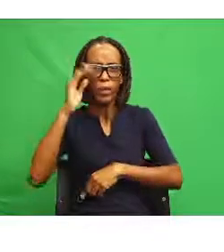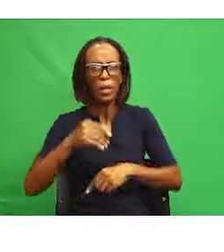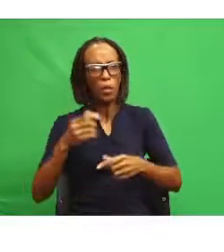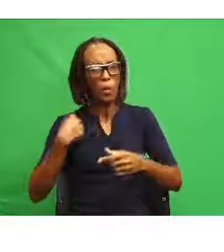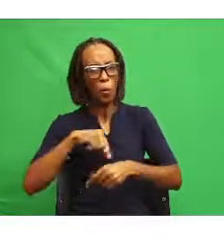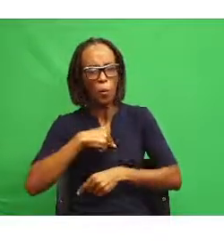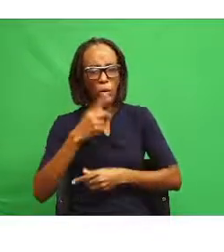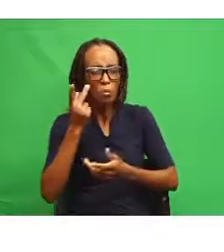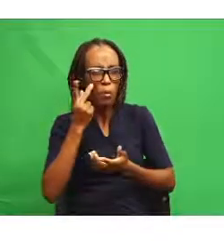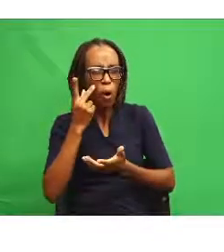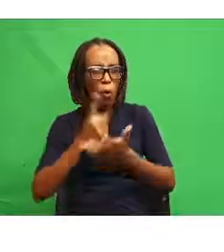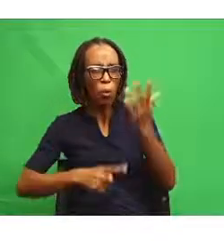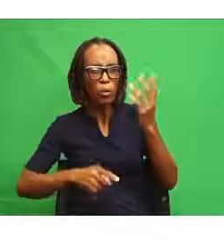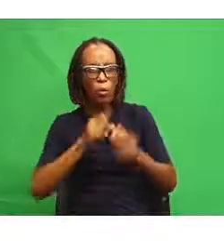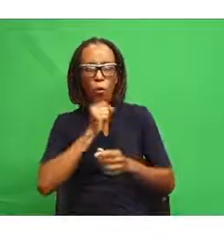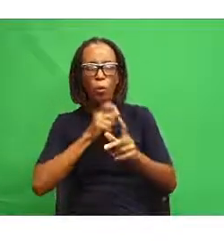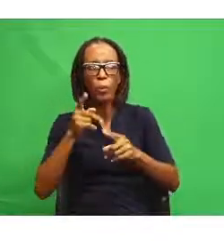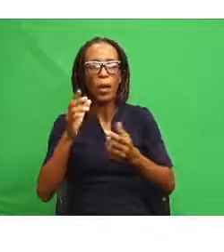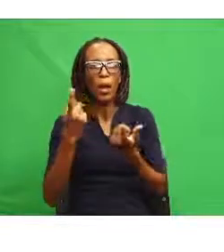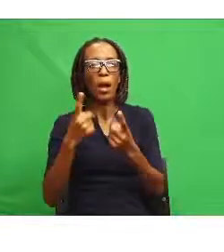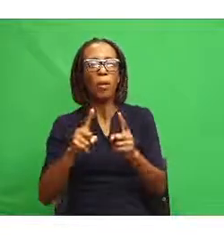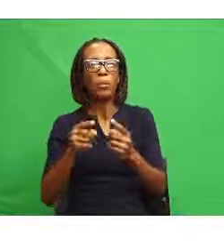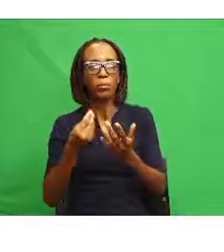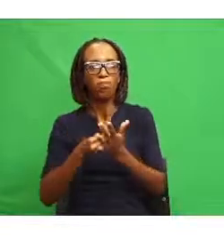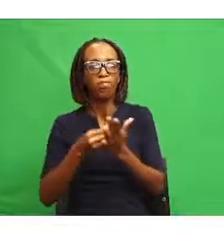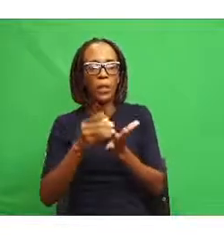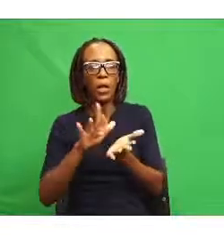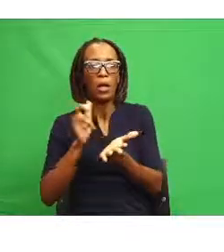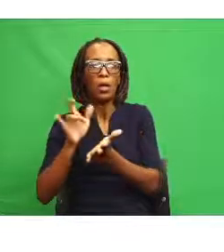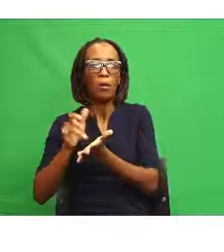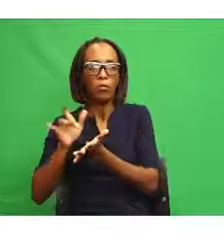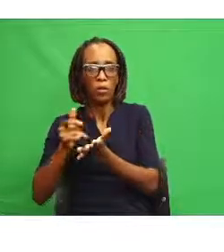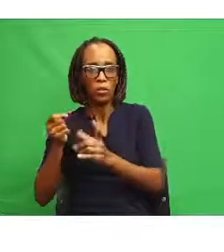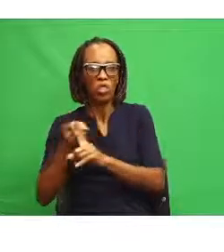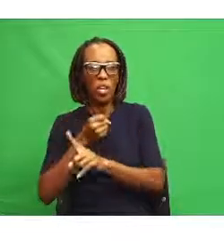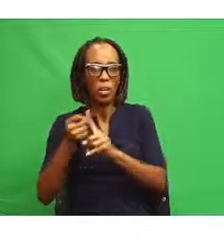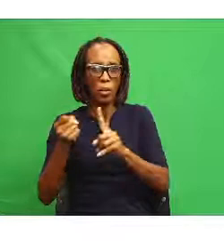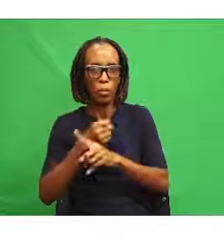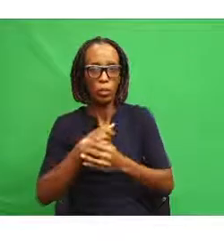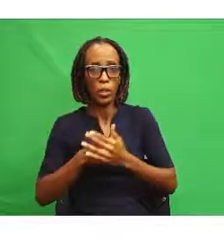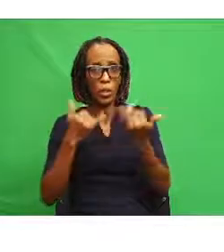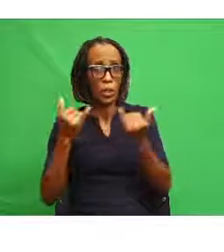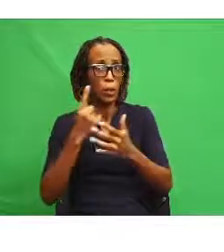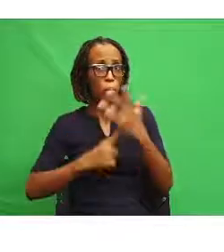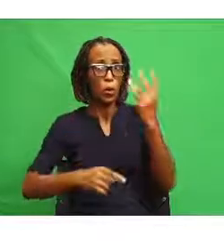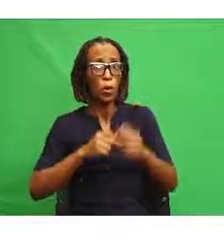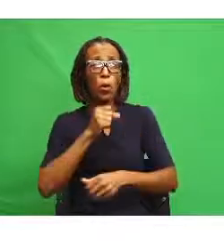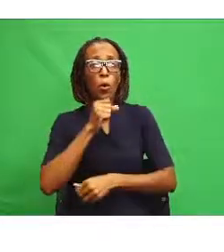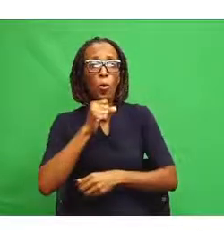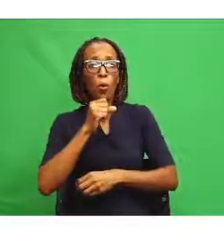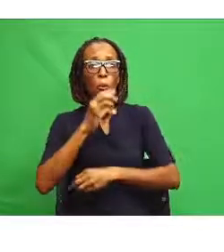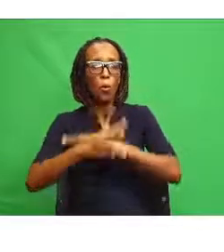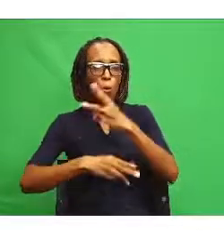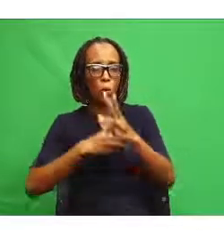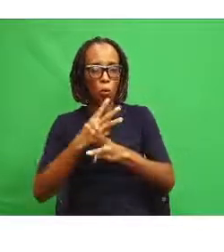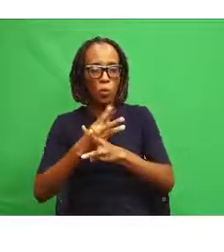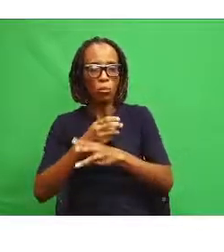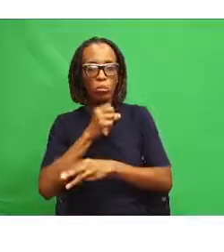of abuse on older persons. Today is World Elder Abuse